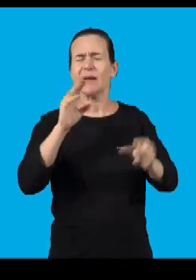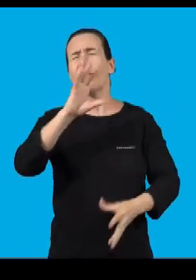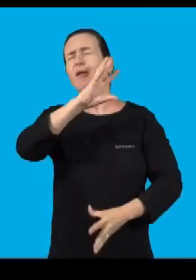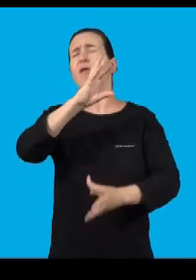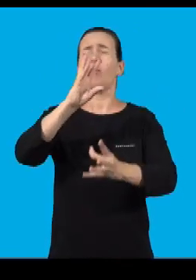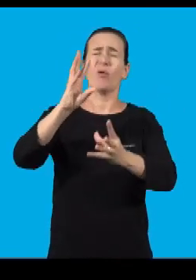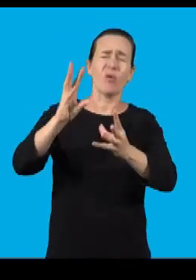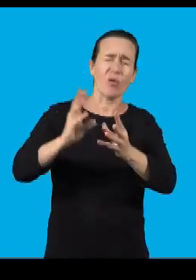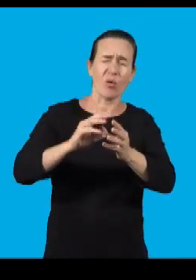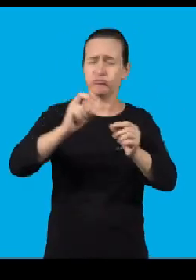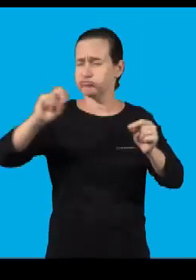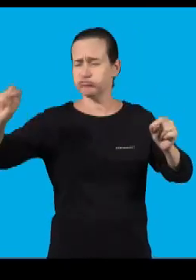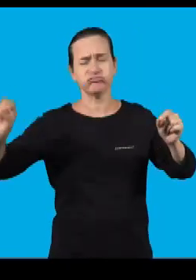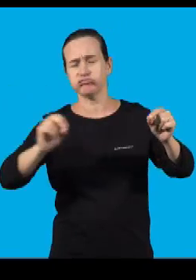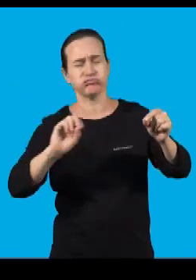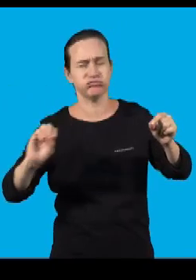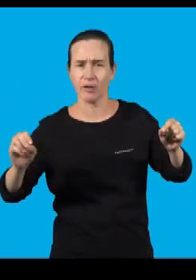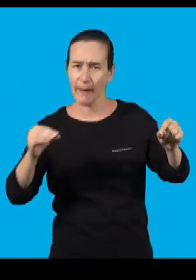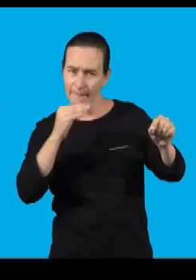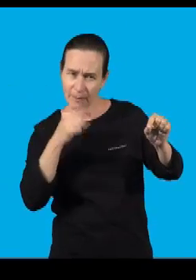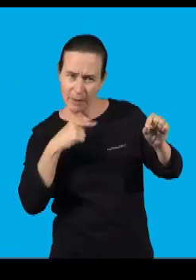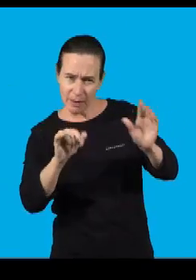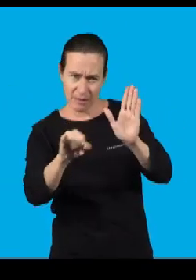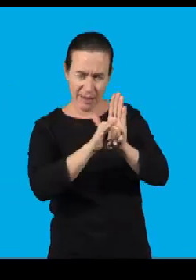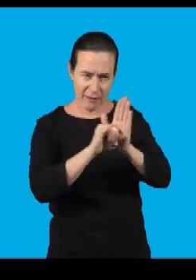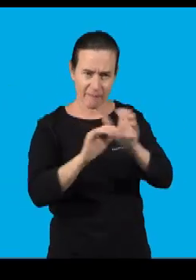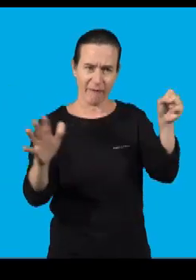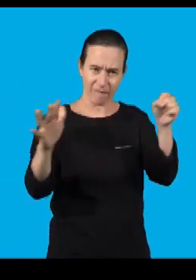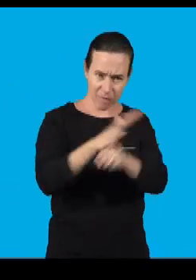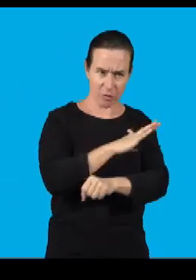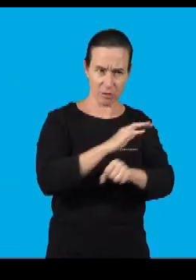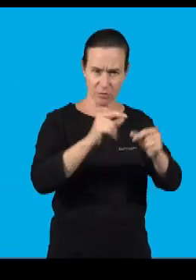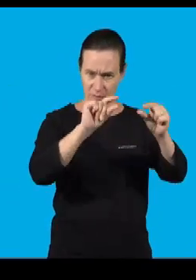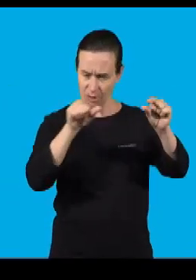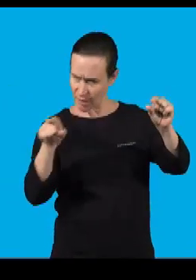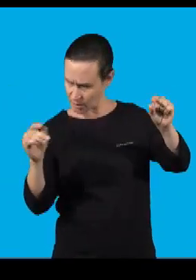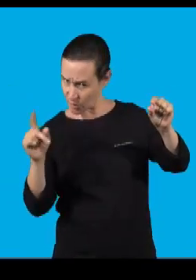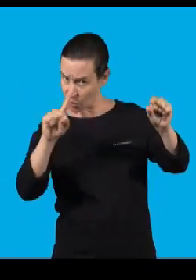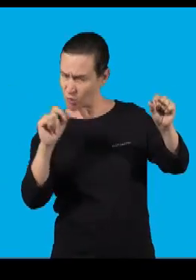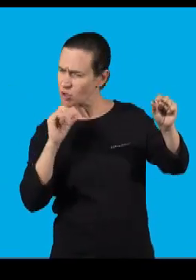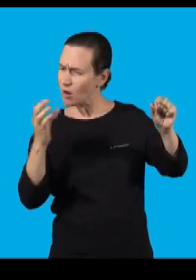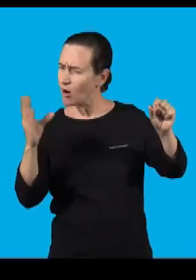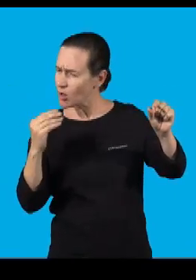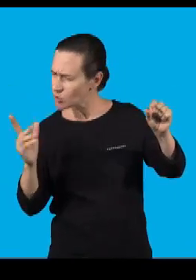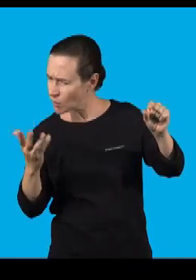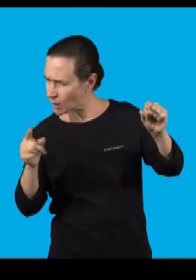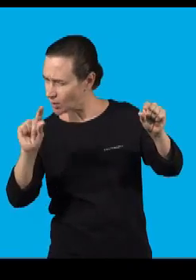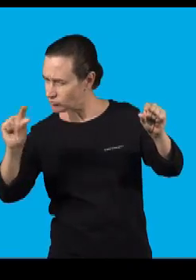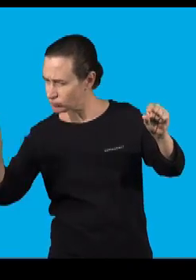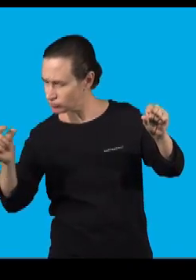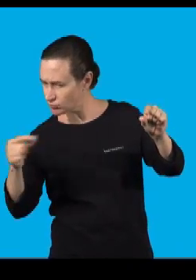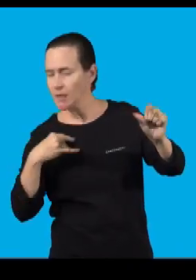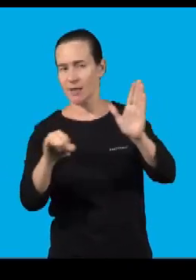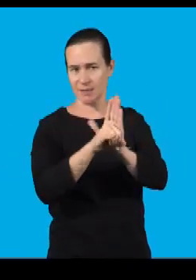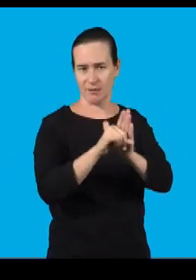entire quote, which means that you are going to look for the entire quote in the text itself, all right?